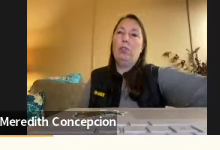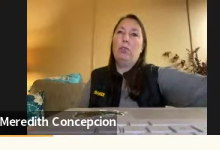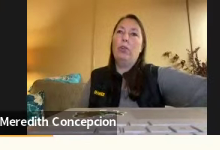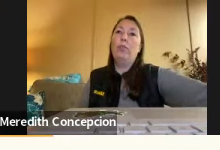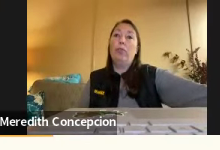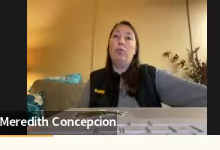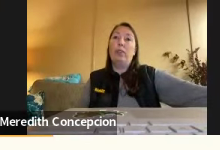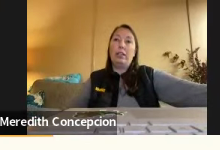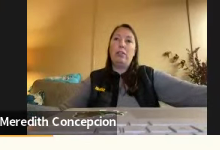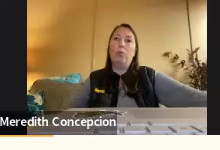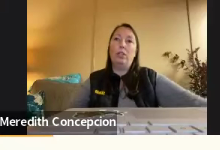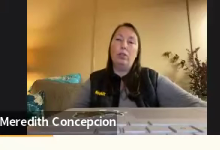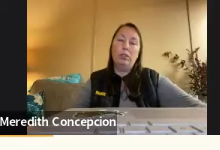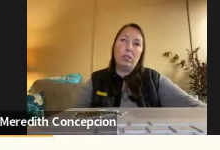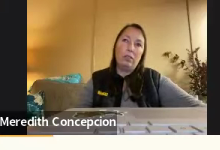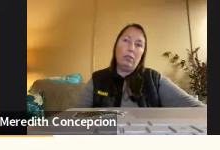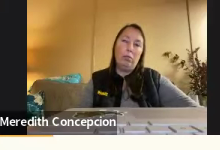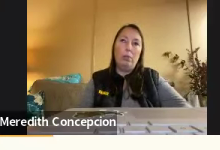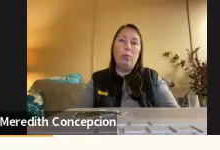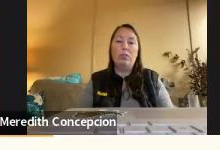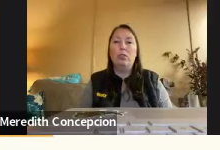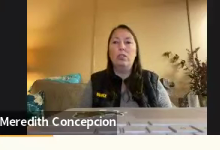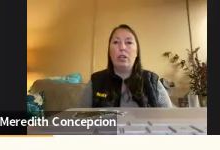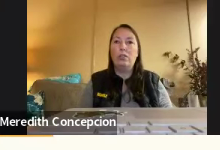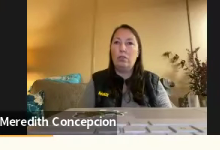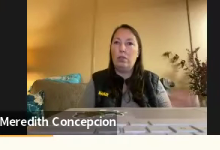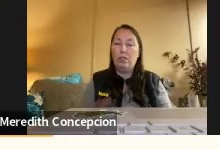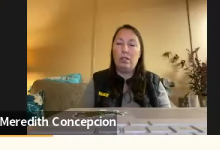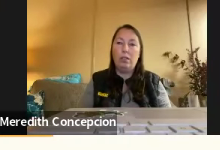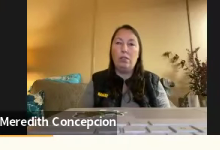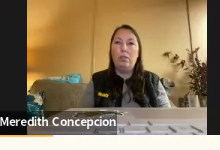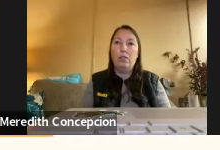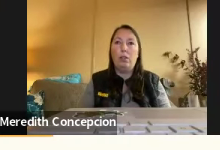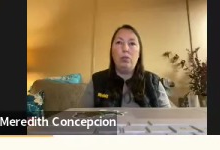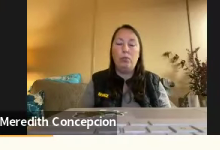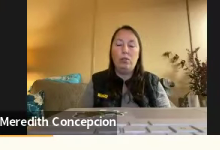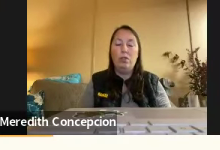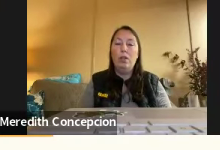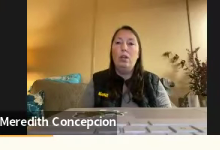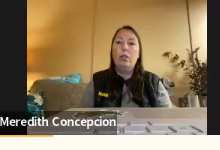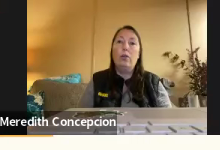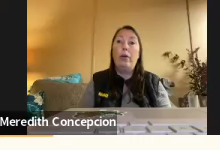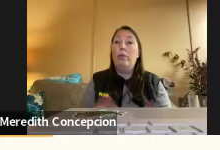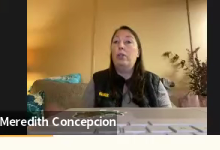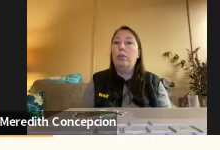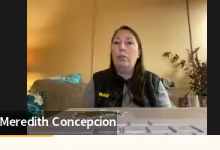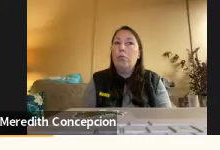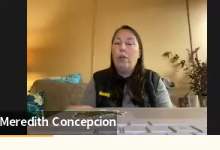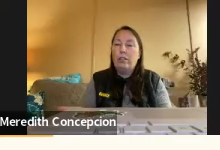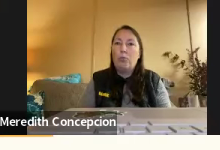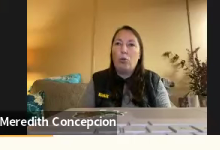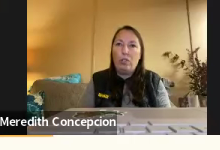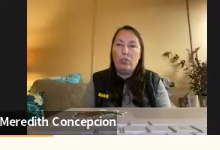integration, we sort of flagged it so we can all discuss it. We had moments to discuss these things and decide what was, how we